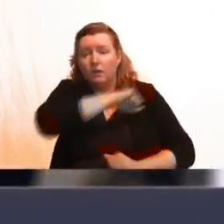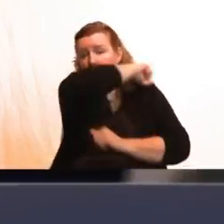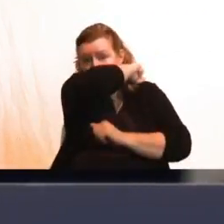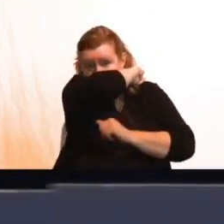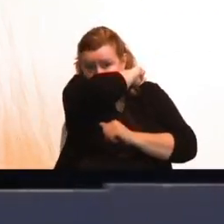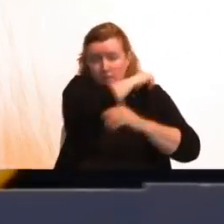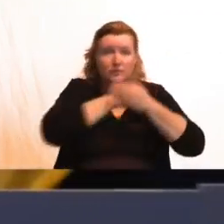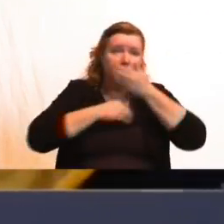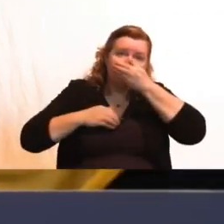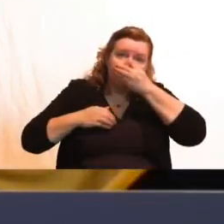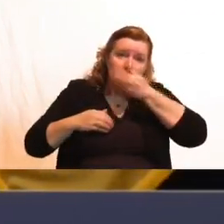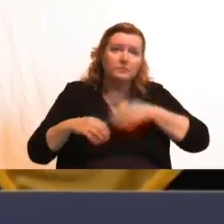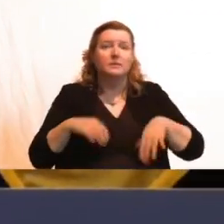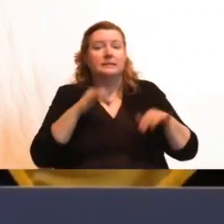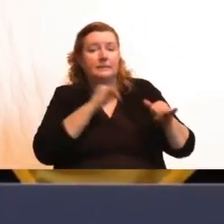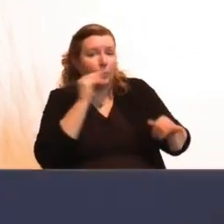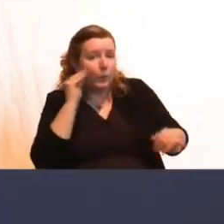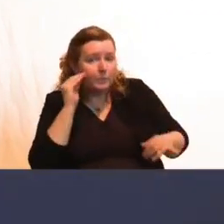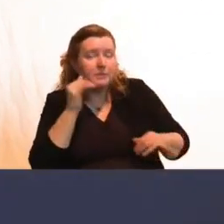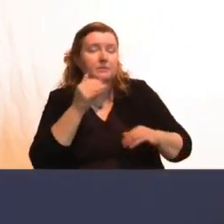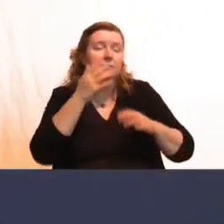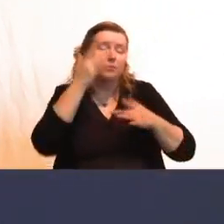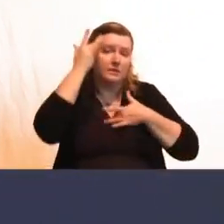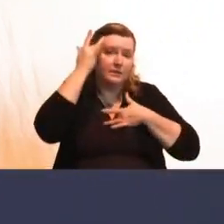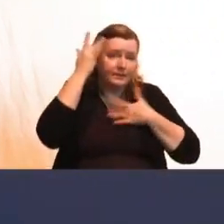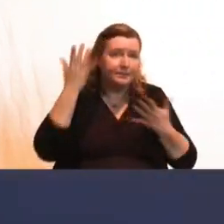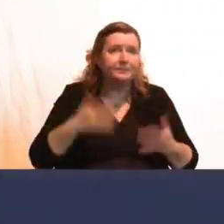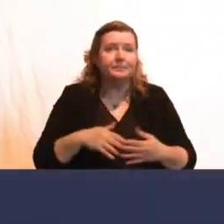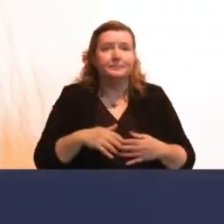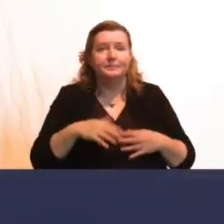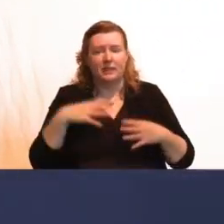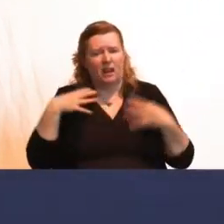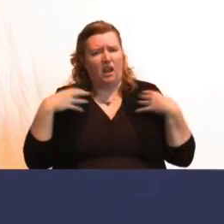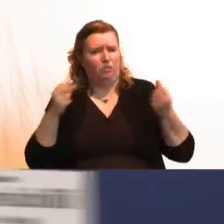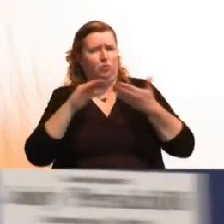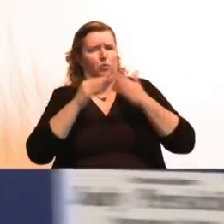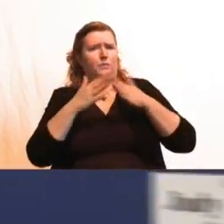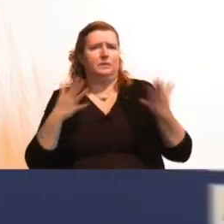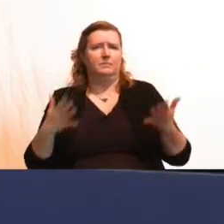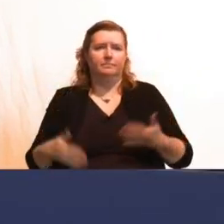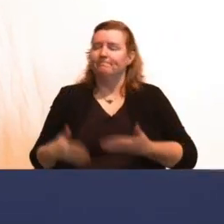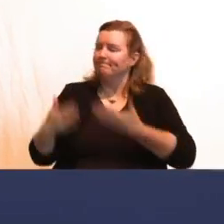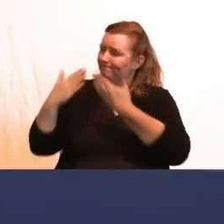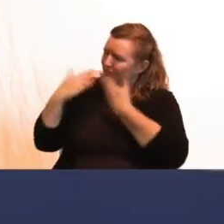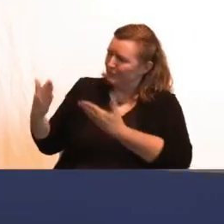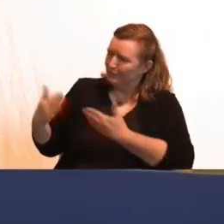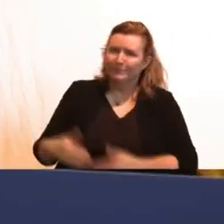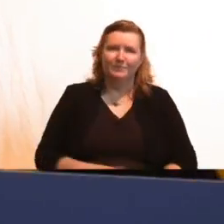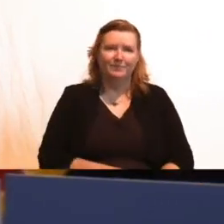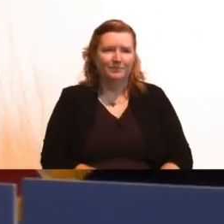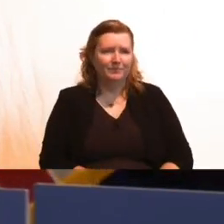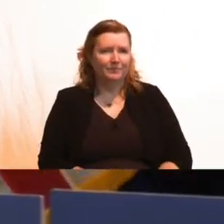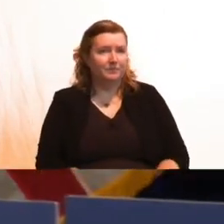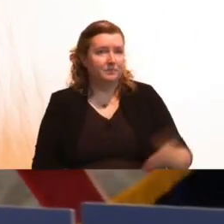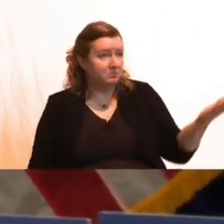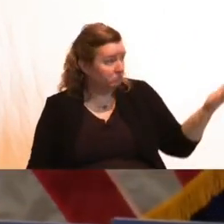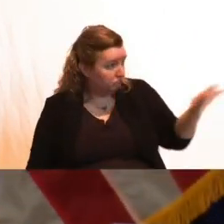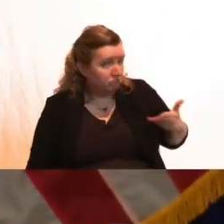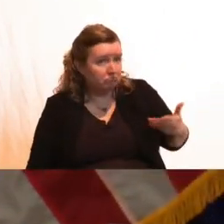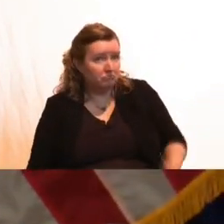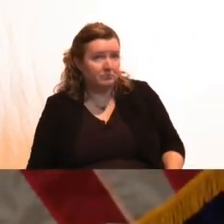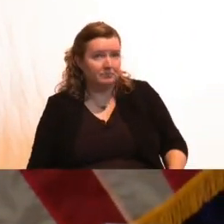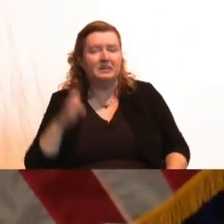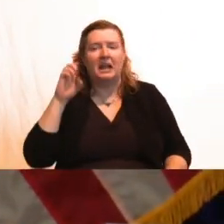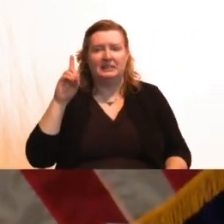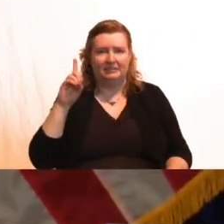words. Same right back to you. Ed, welcome. Thank you. You've heard a lot about how we're in a much better position now than we were